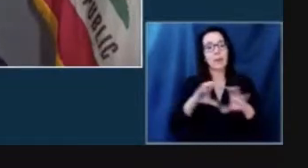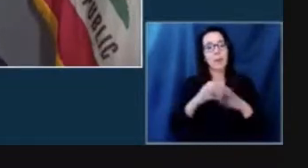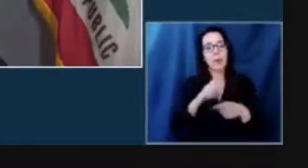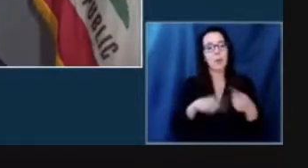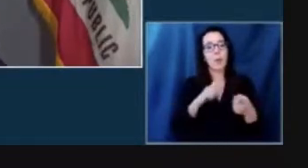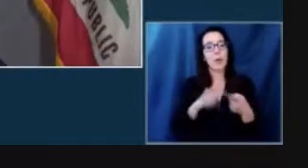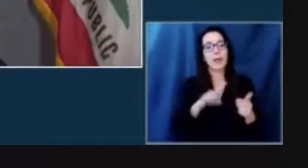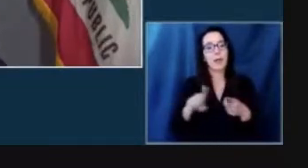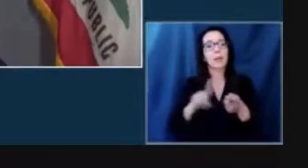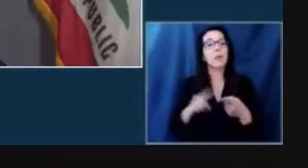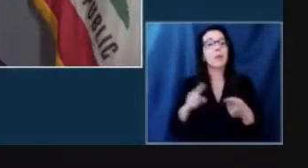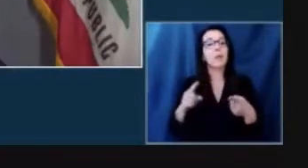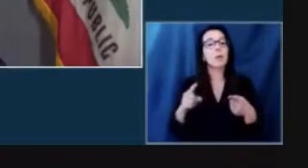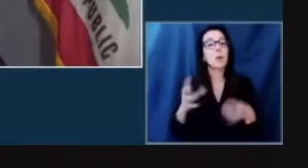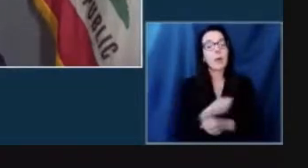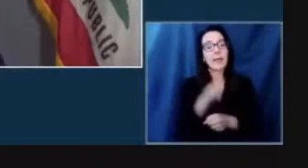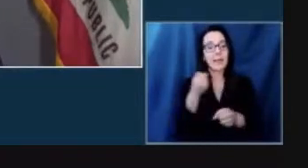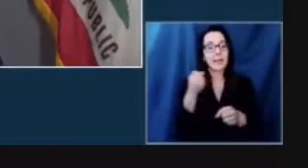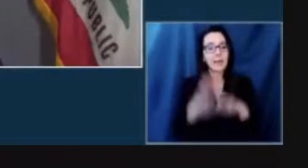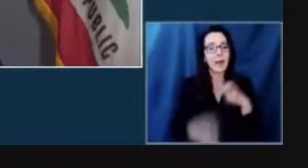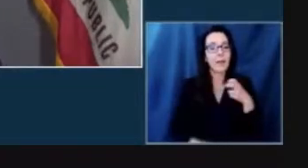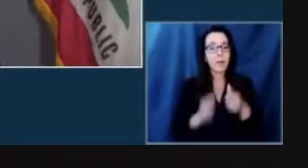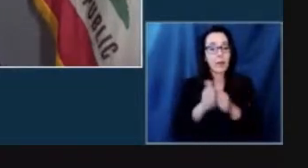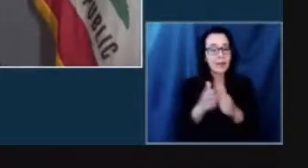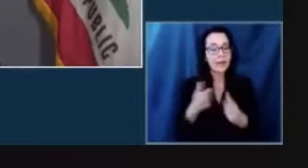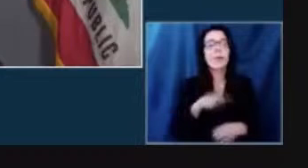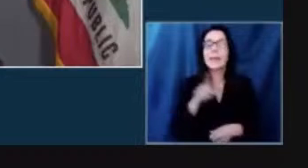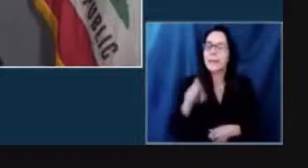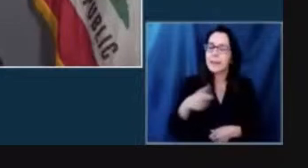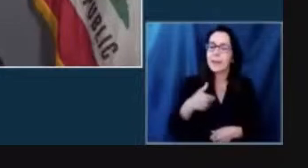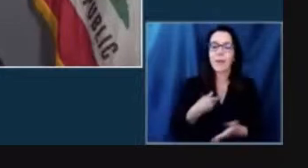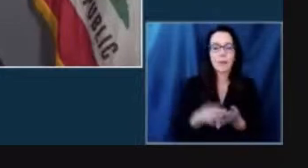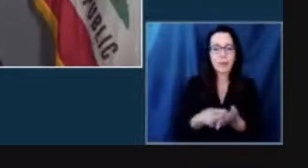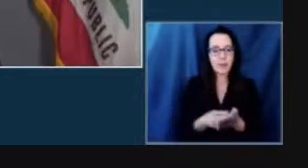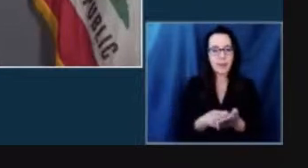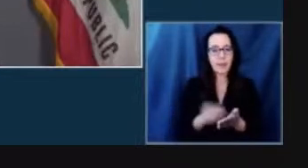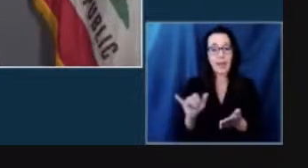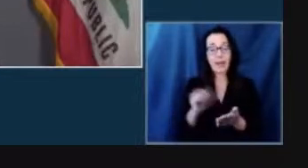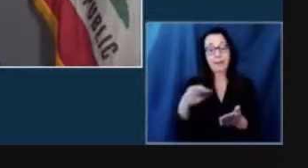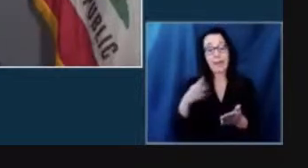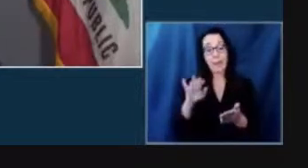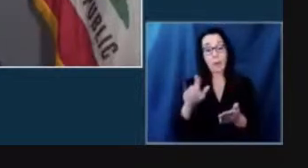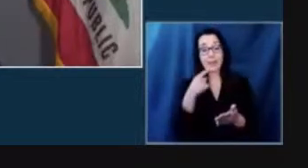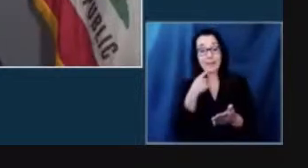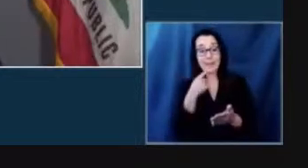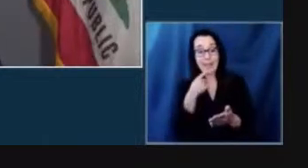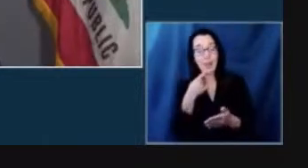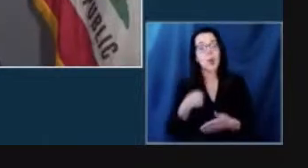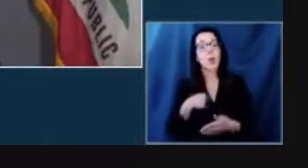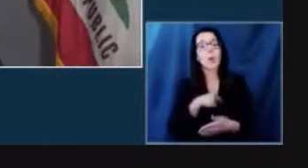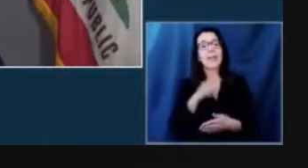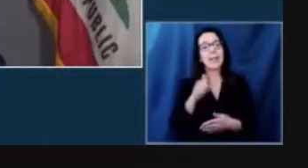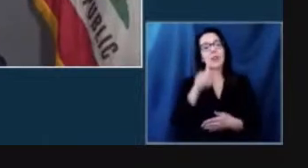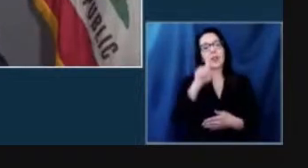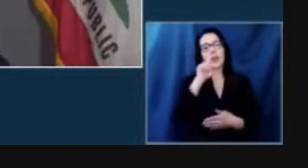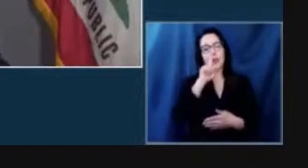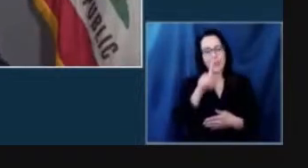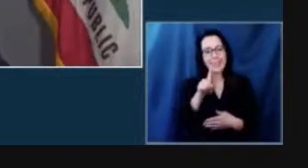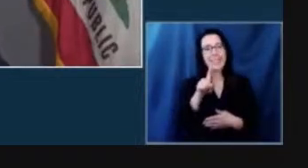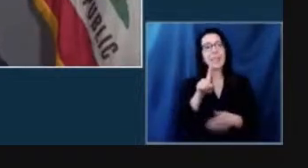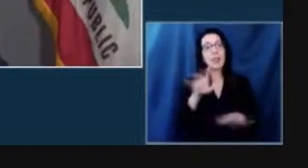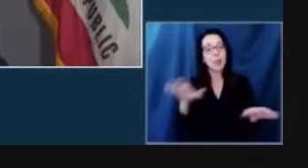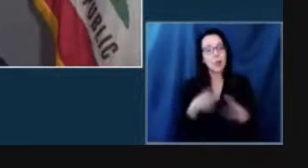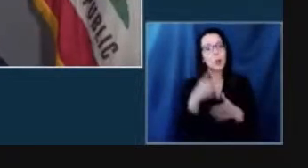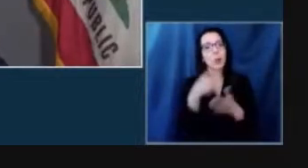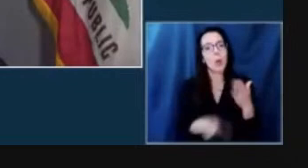have to have money, which is why it's important, as April Verrett said, that we put our money where our mouth is and that we participate in